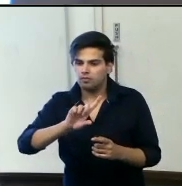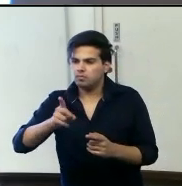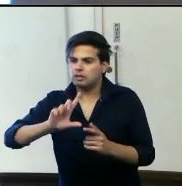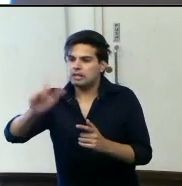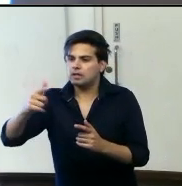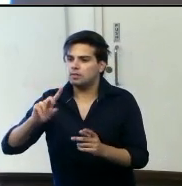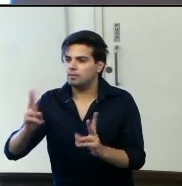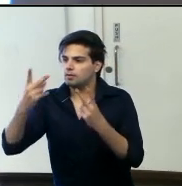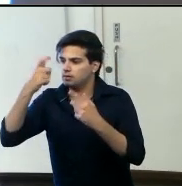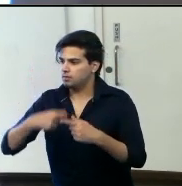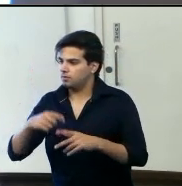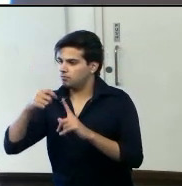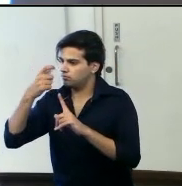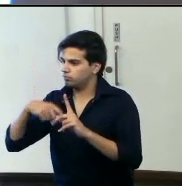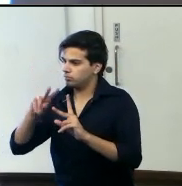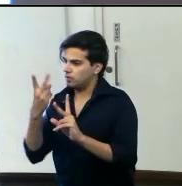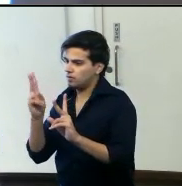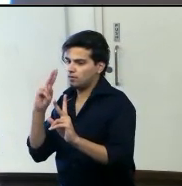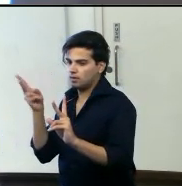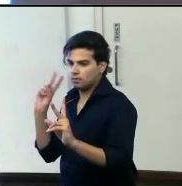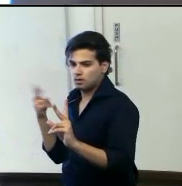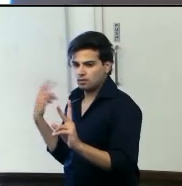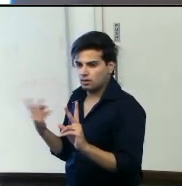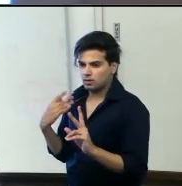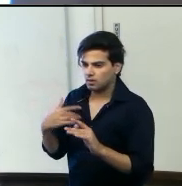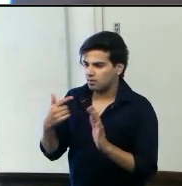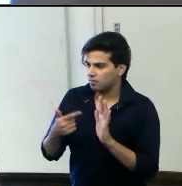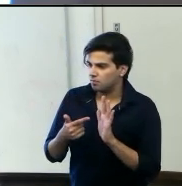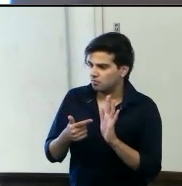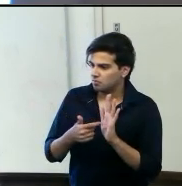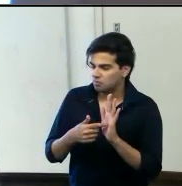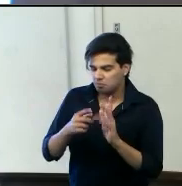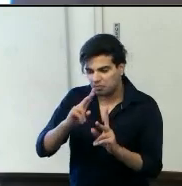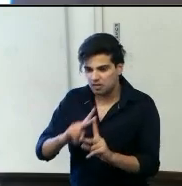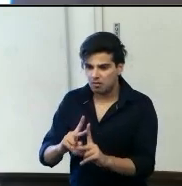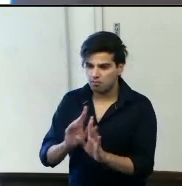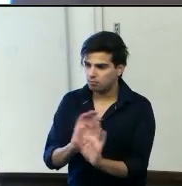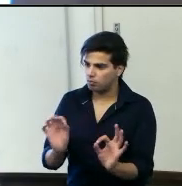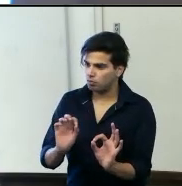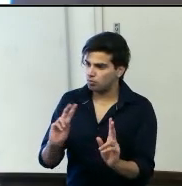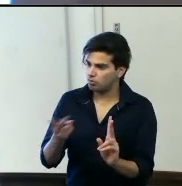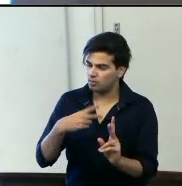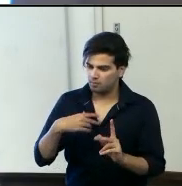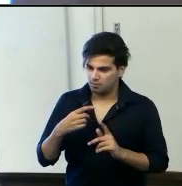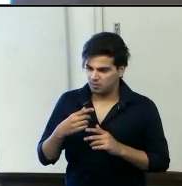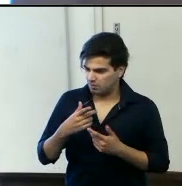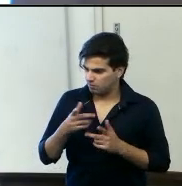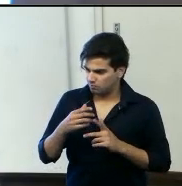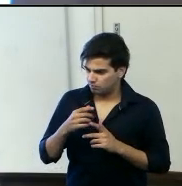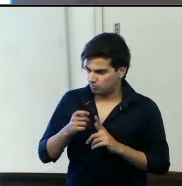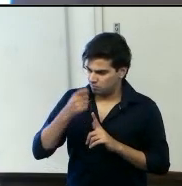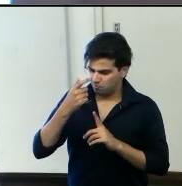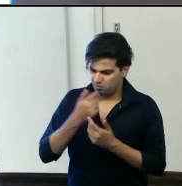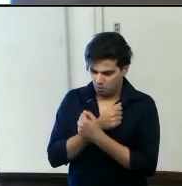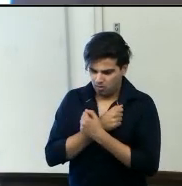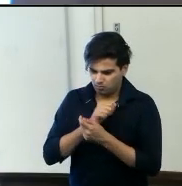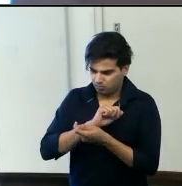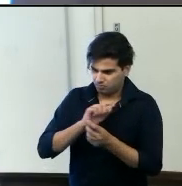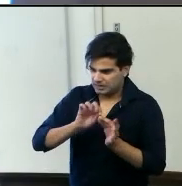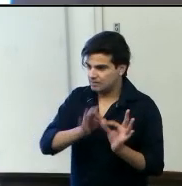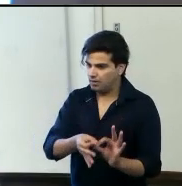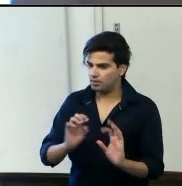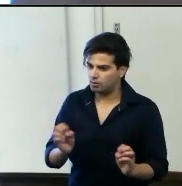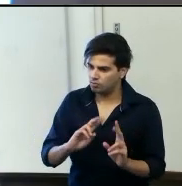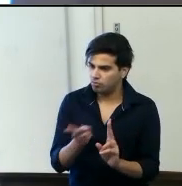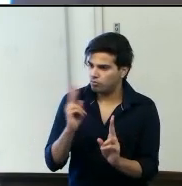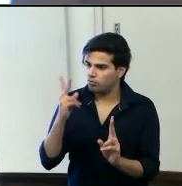So this idea that you are not like a singular, complete sealed body, but continuous things are going in and out, that comes